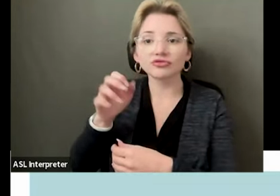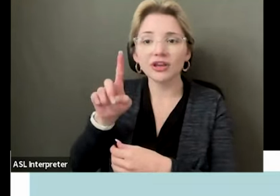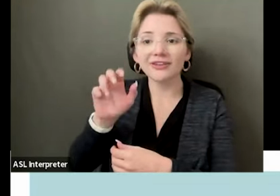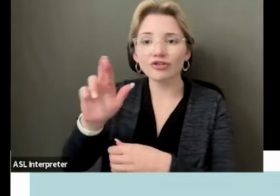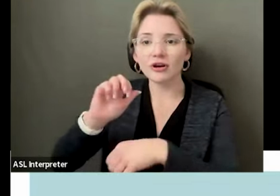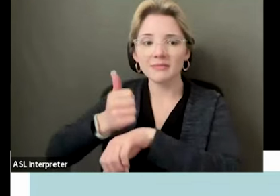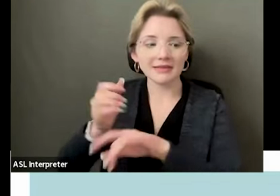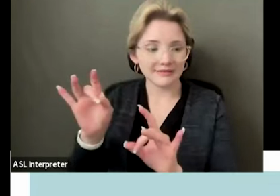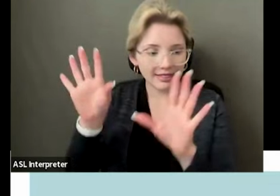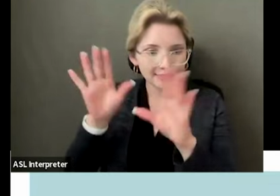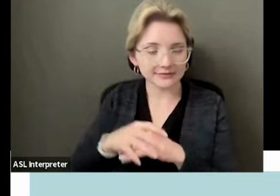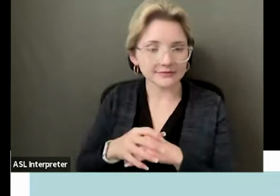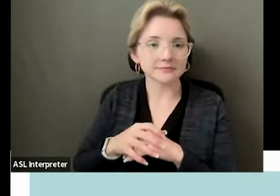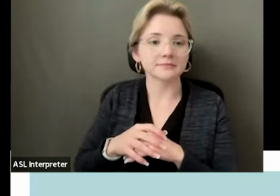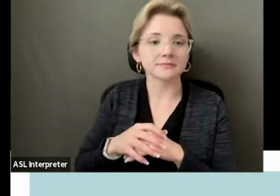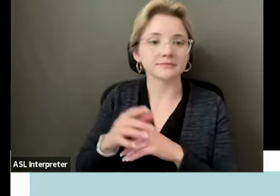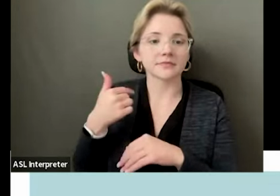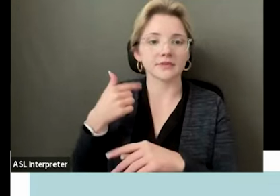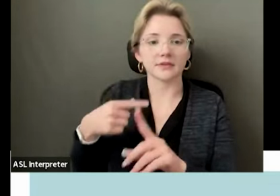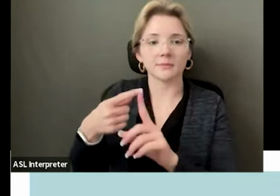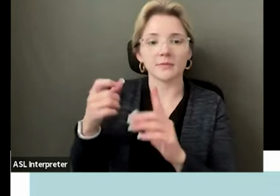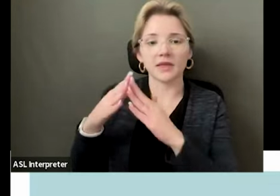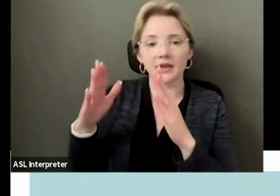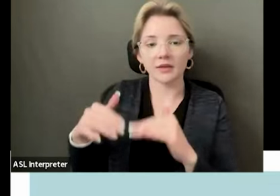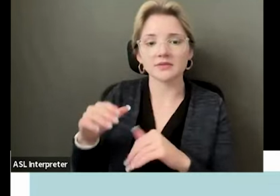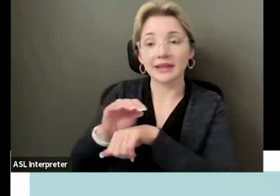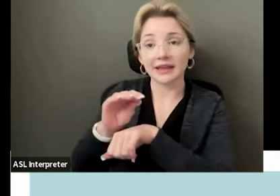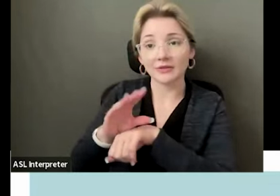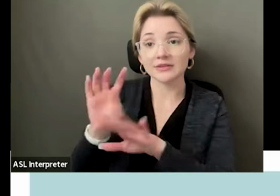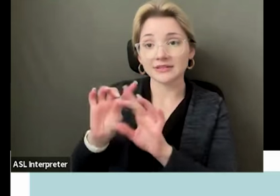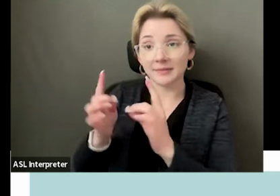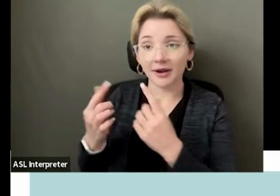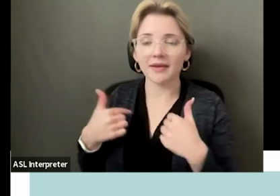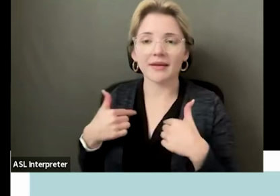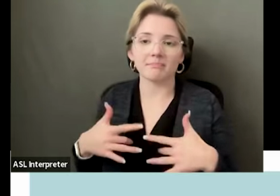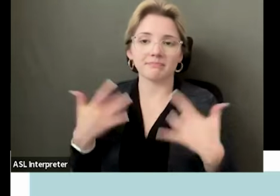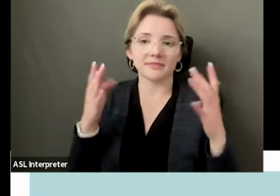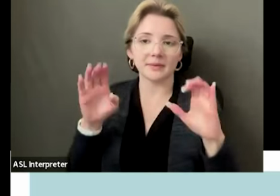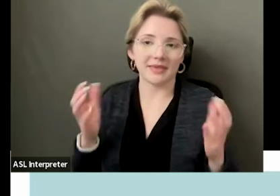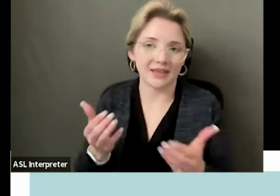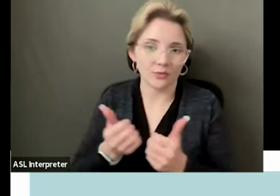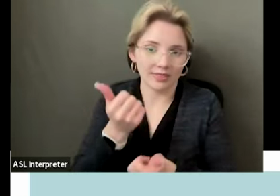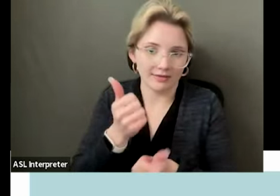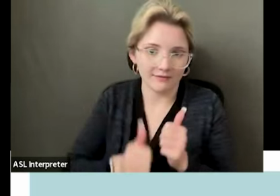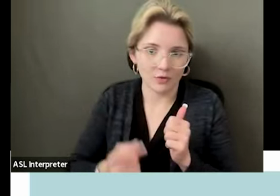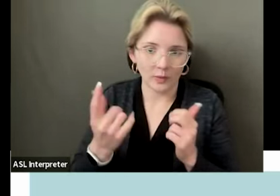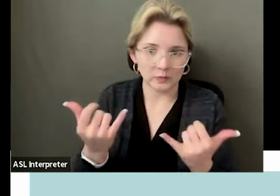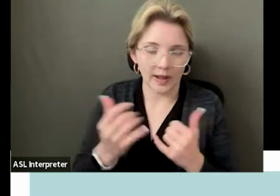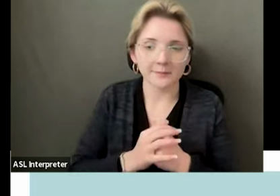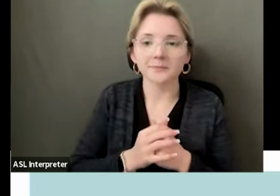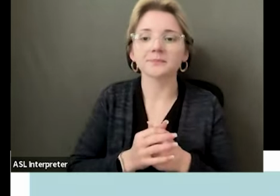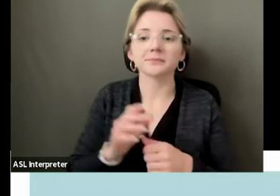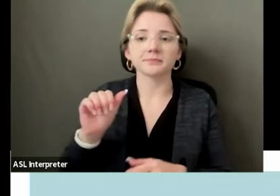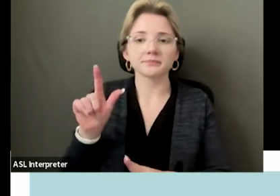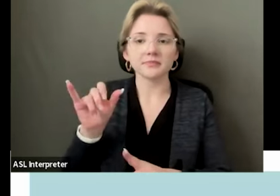of Housing Counseling, and I'm very happy to be here with everyone today. Thank you so much.